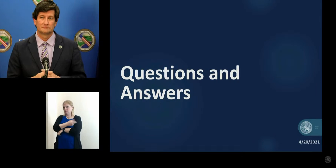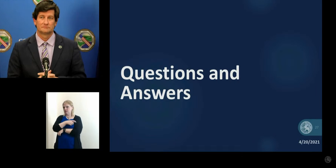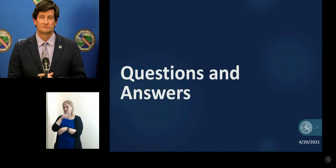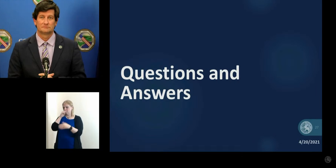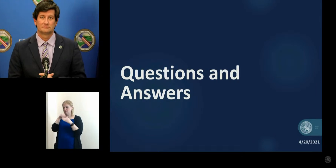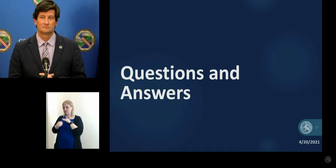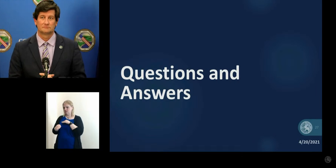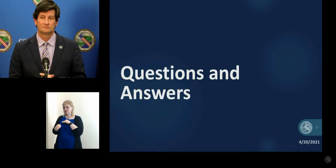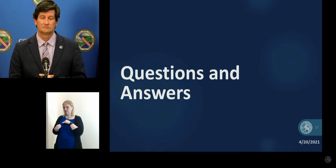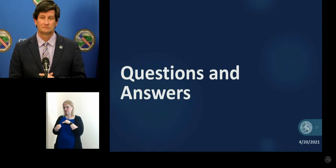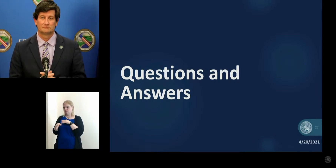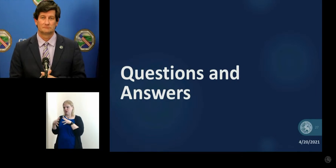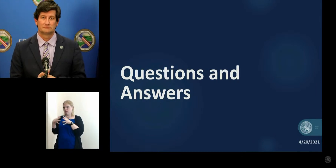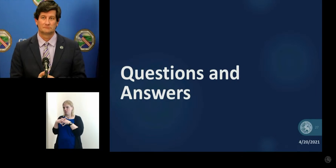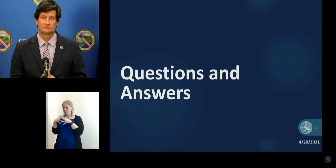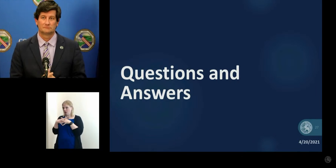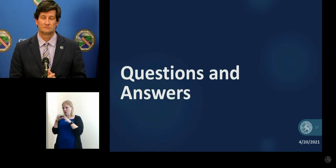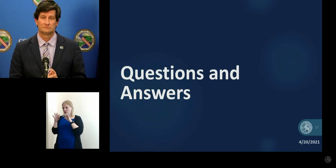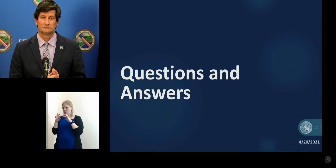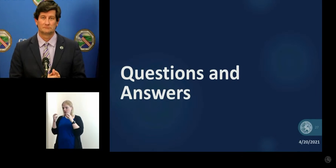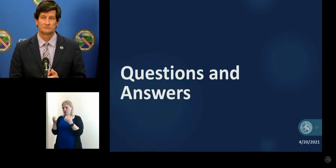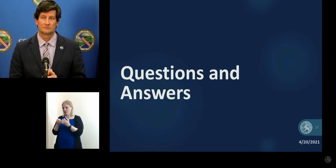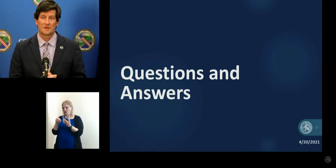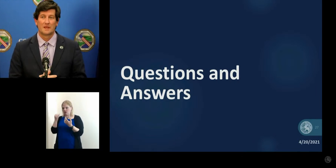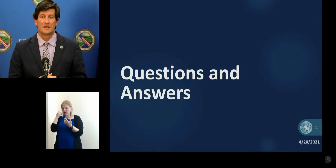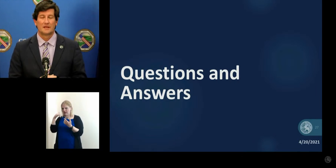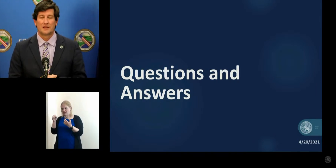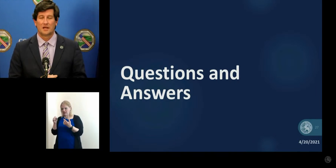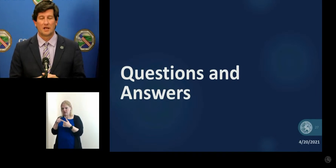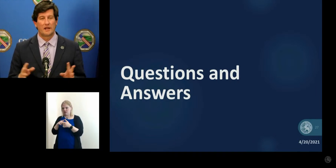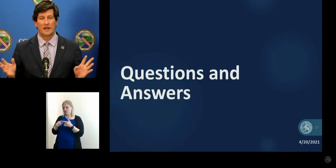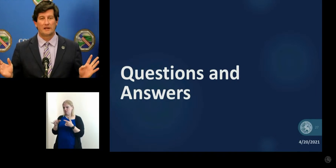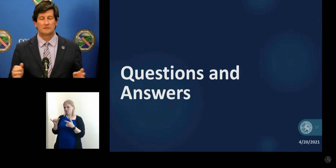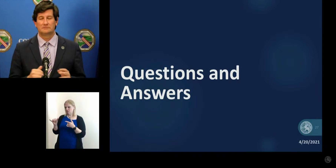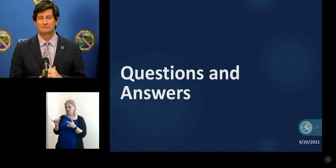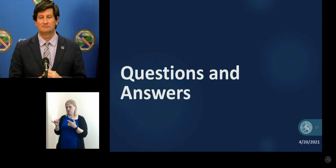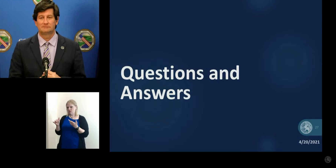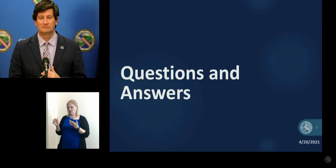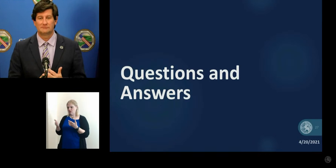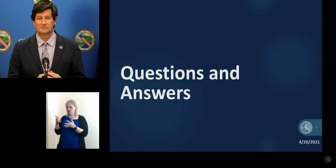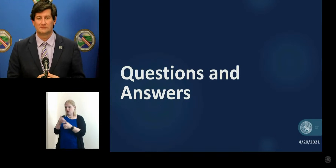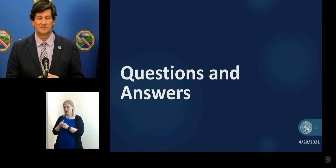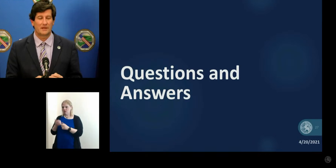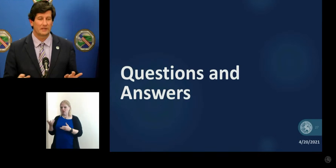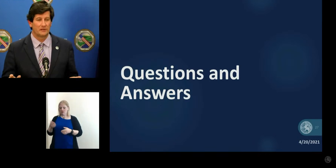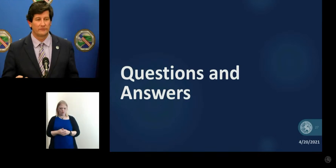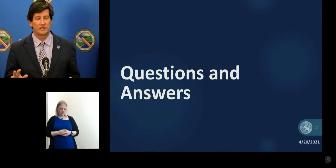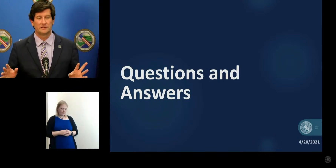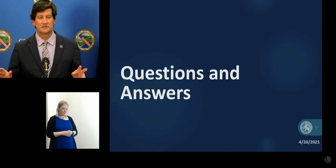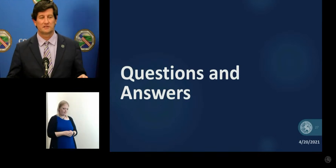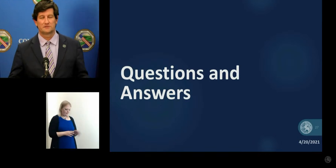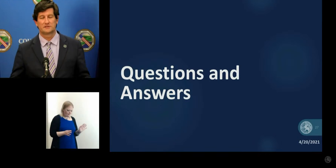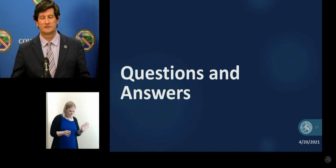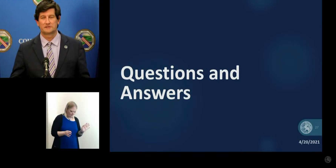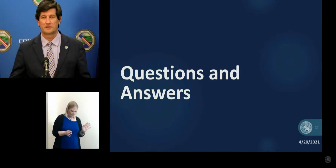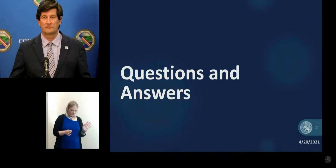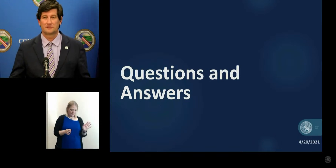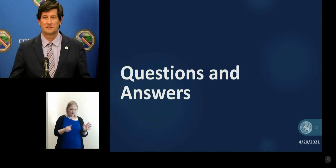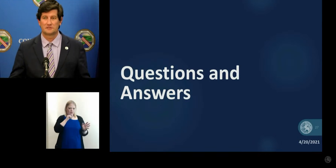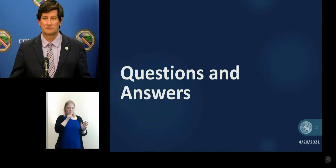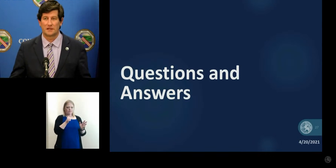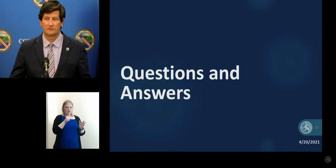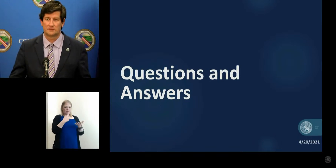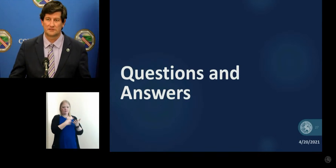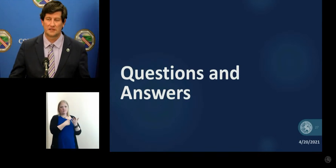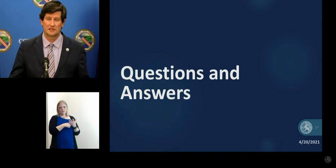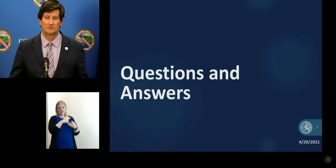into Highmark? And if you have, what have they been like? Are there any other updates? Dominic, I never get into the specifics of